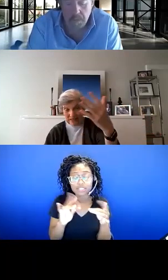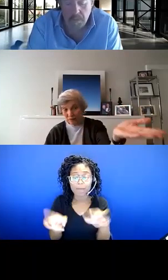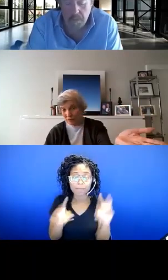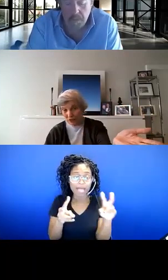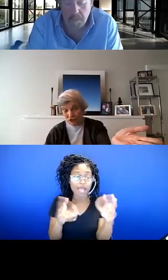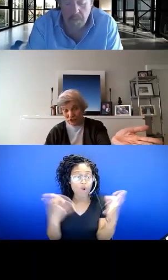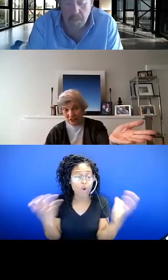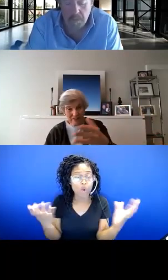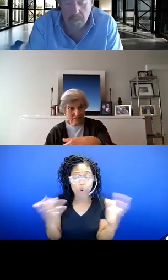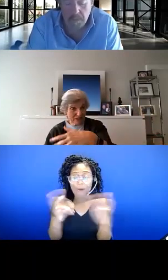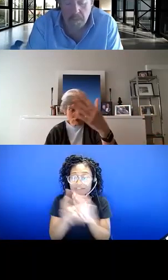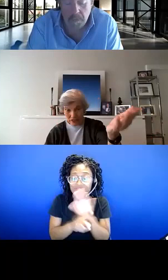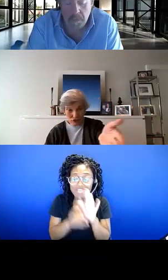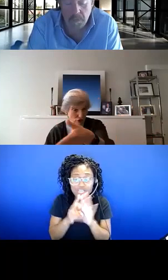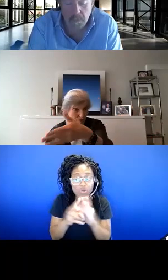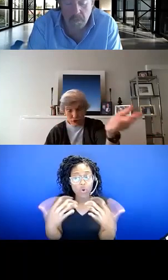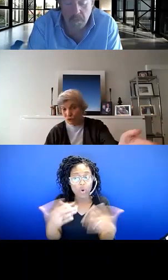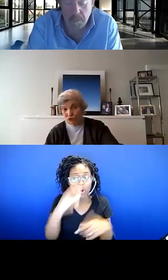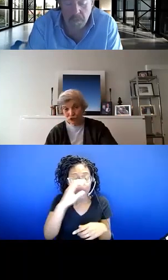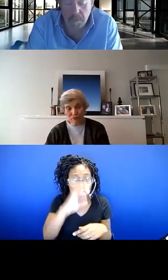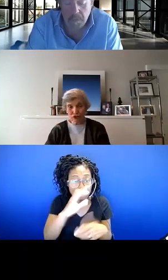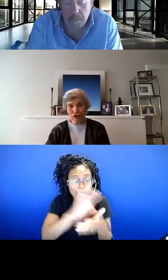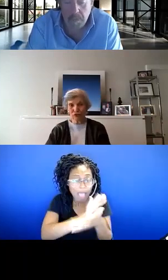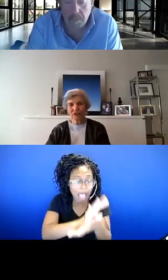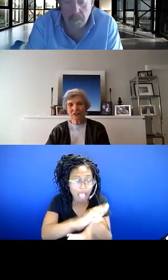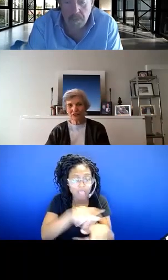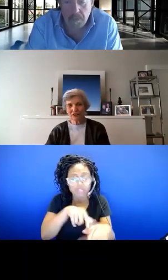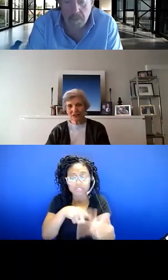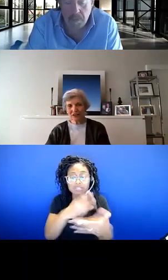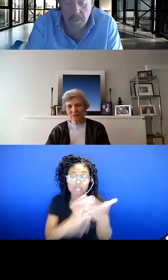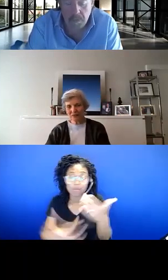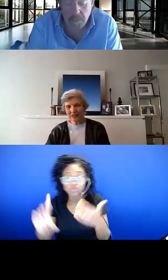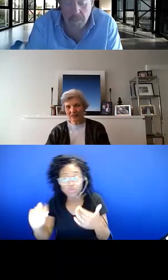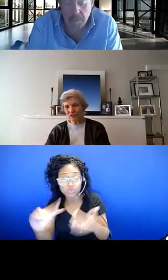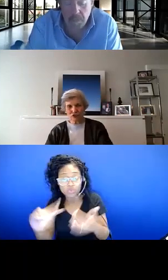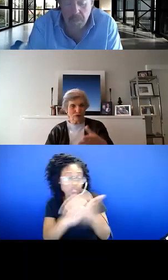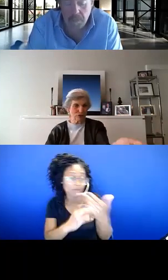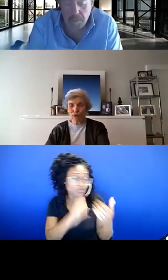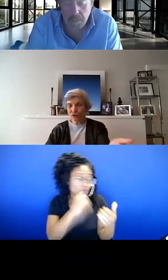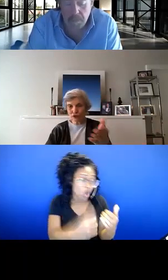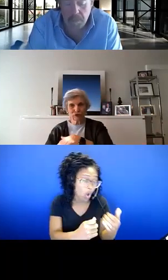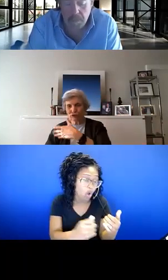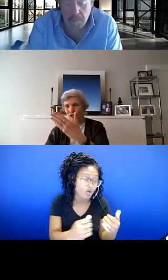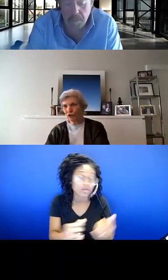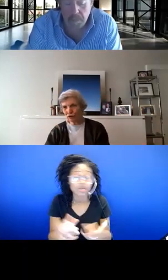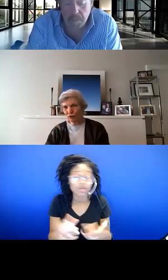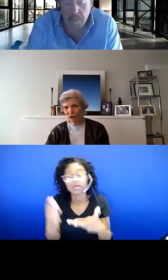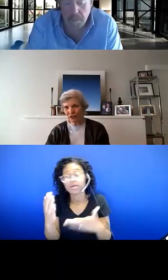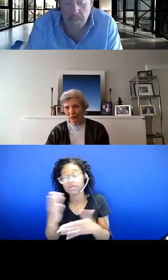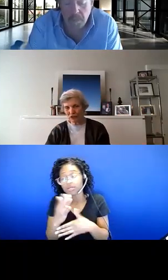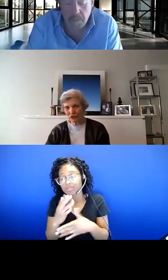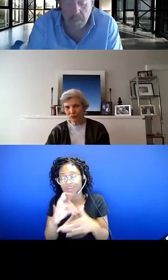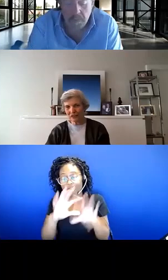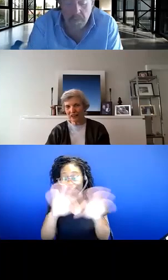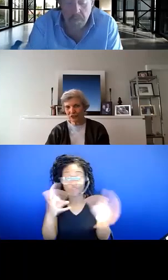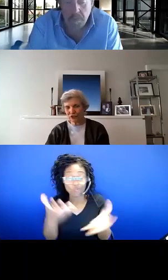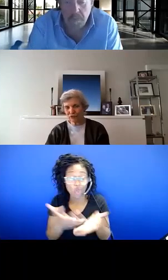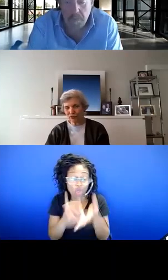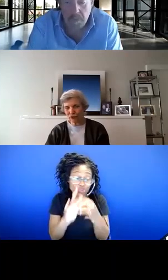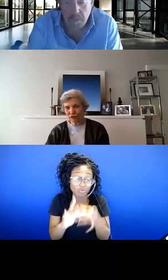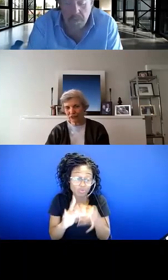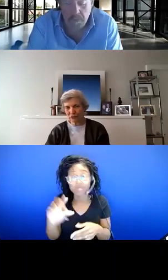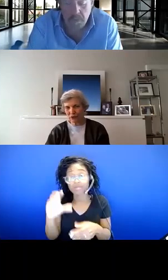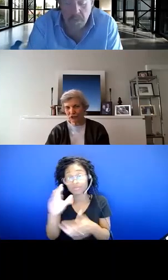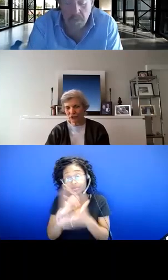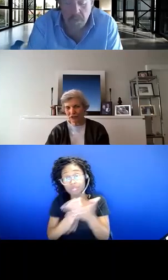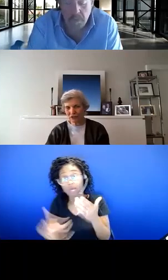or animation, and some do and some don't. And some do and don't do the overall narration. We like the